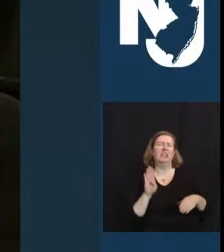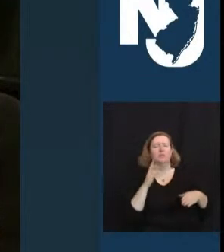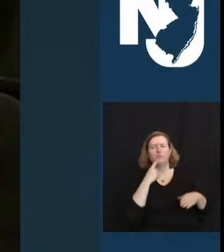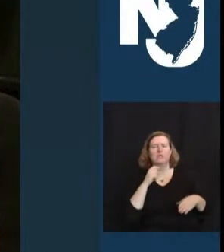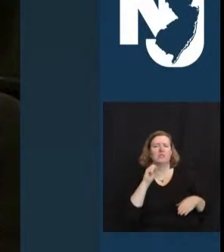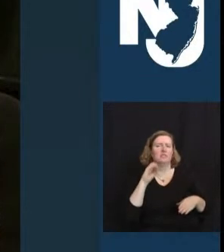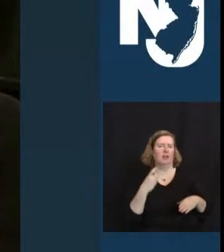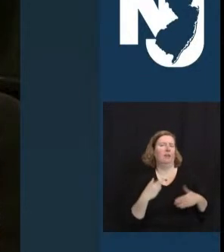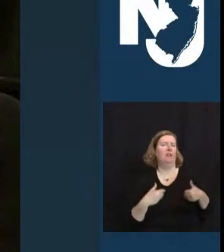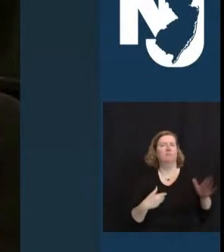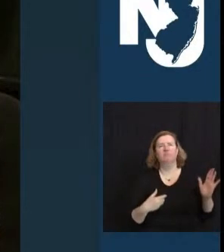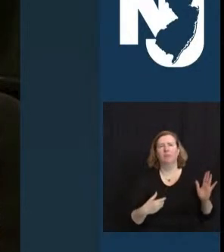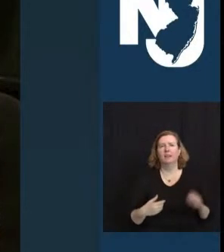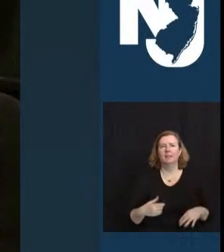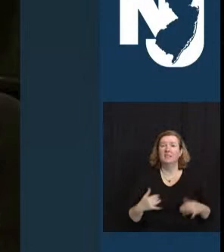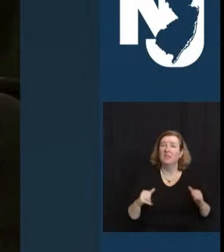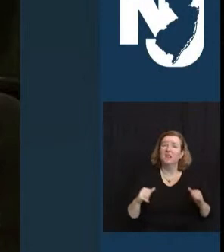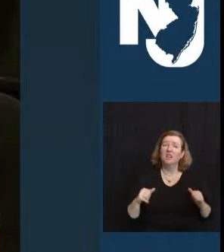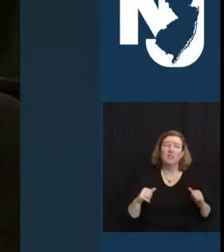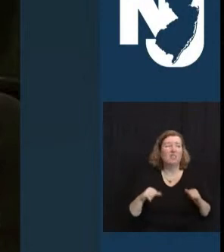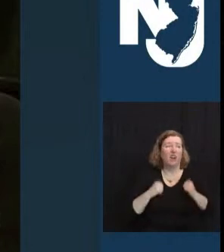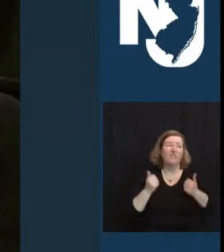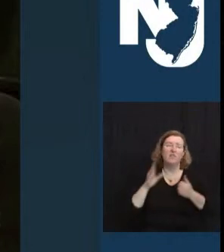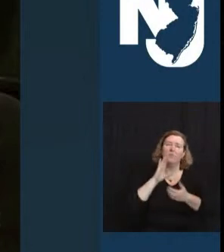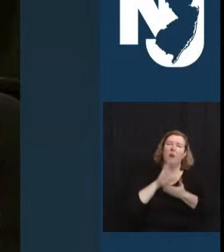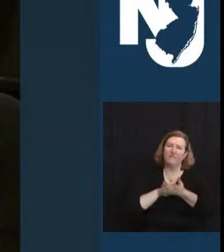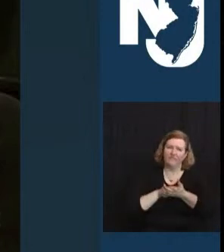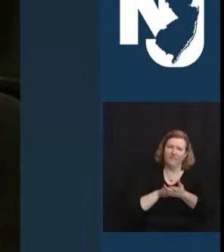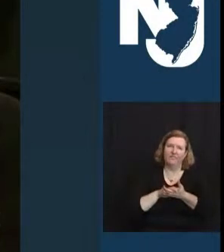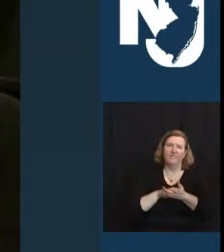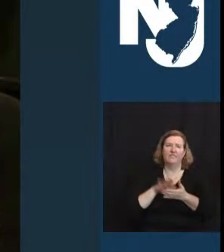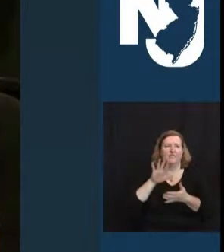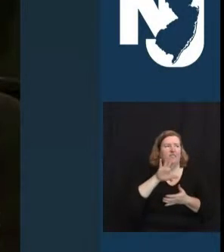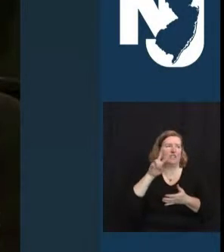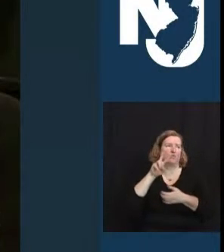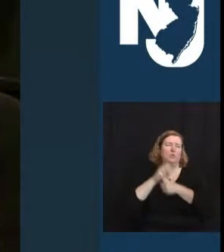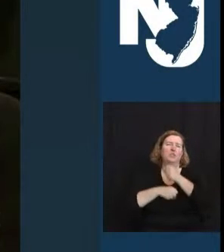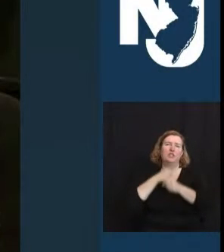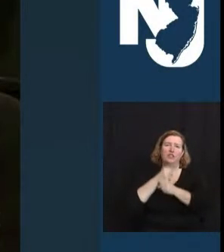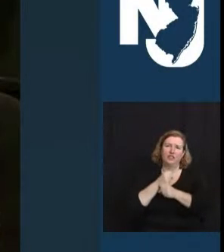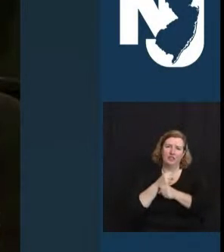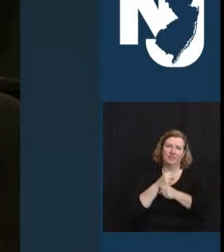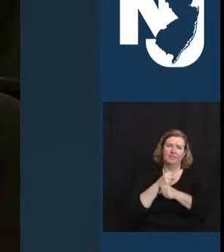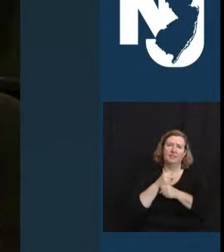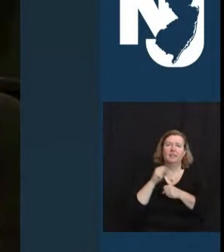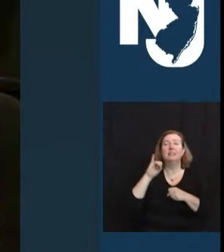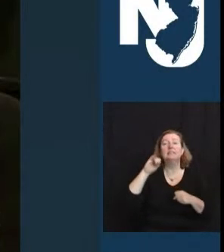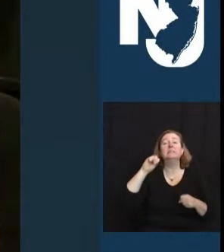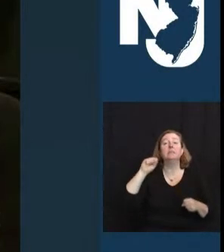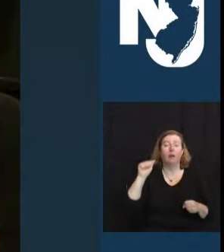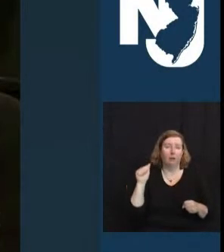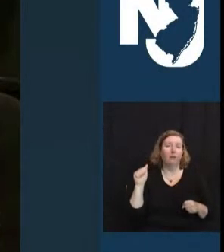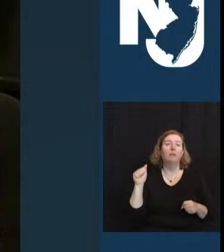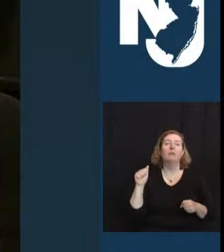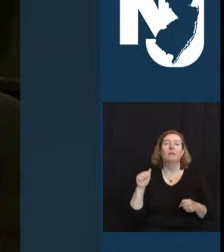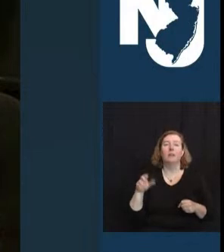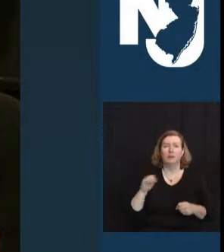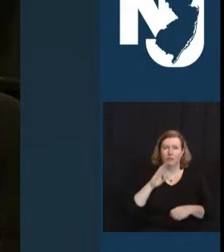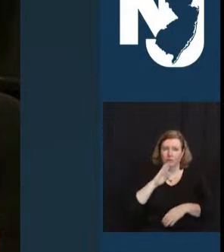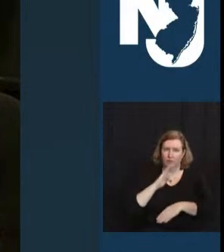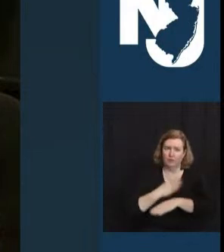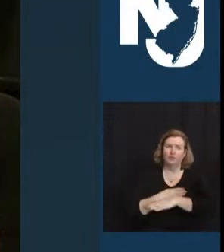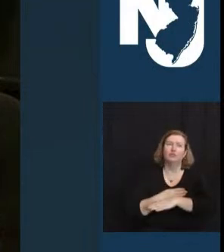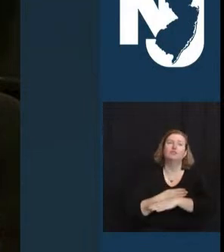wife of 52 years, Isa. He also leaves behind his daughter Melissa and her husband Joseph and